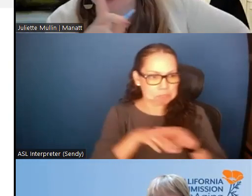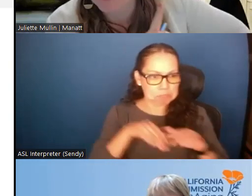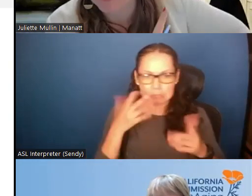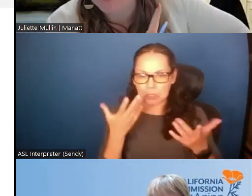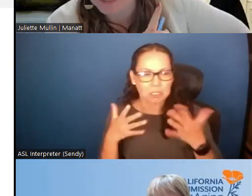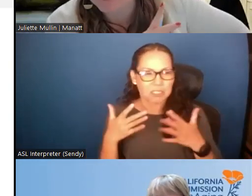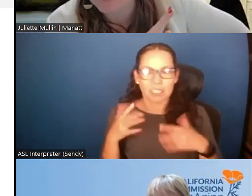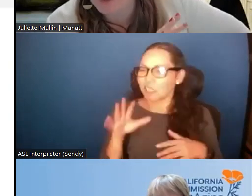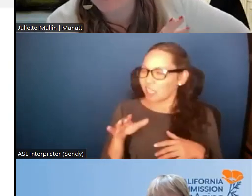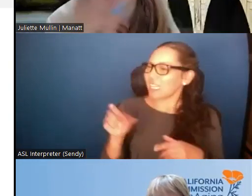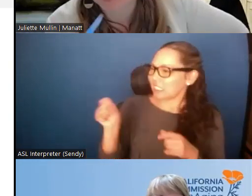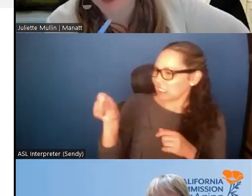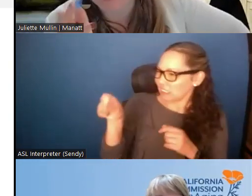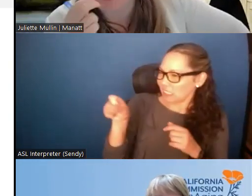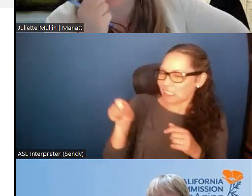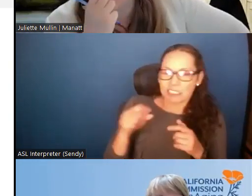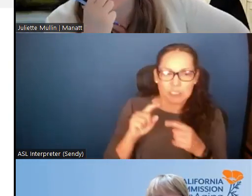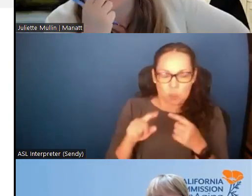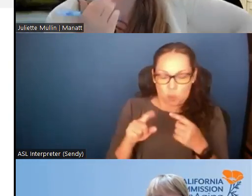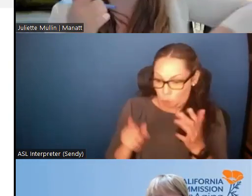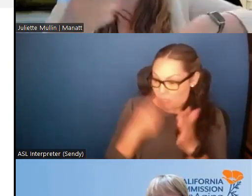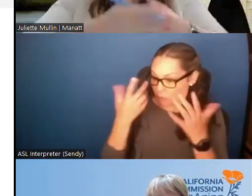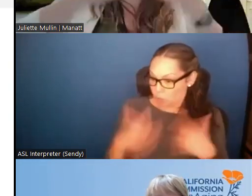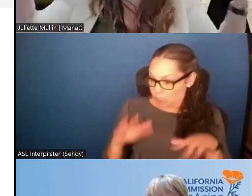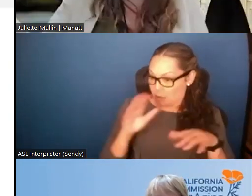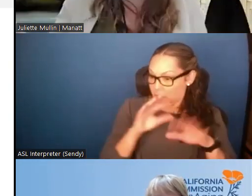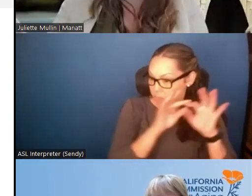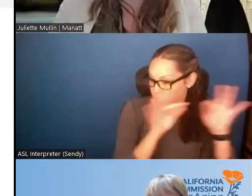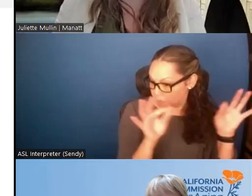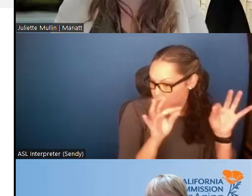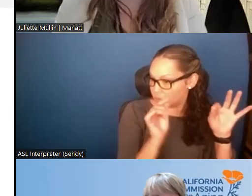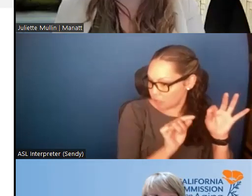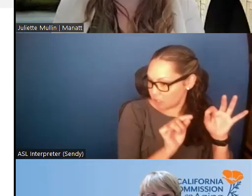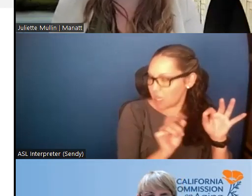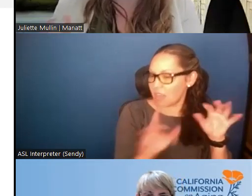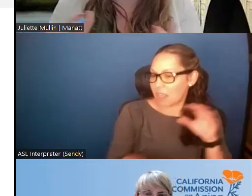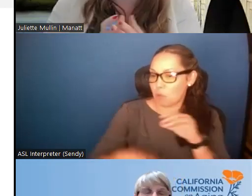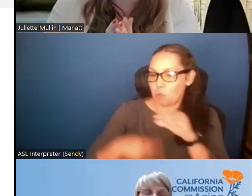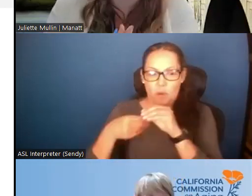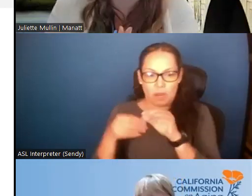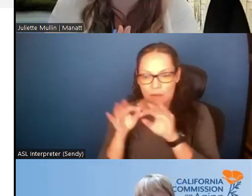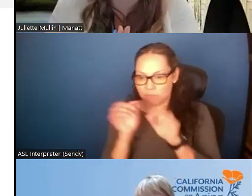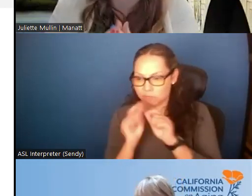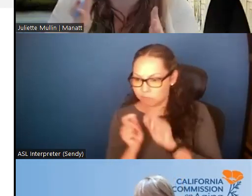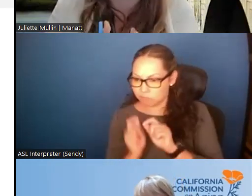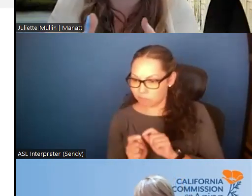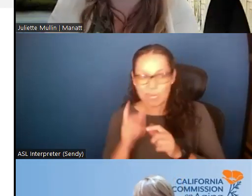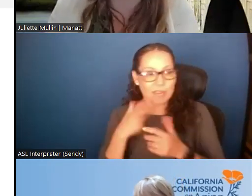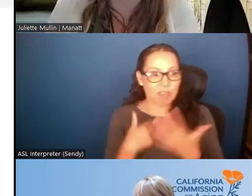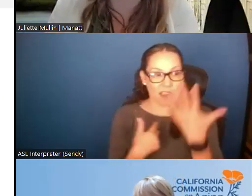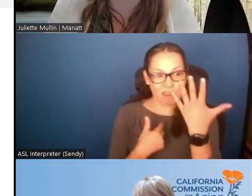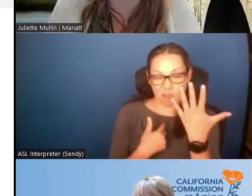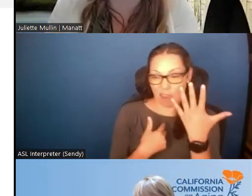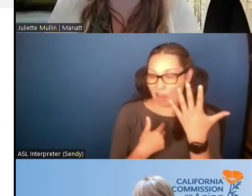kind of align on this piece, we'll talk about, you know, so you maybe have 5 family members. What does it look like at any given